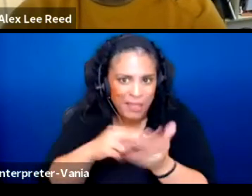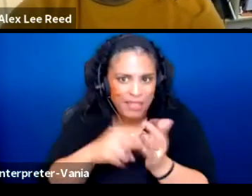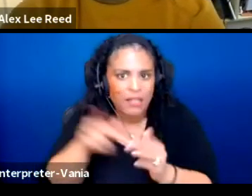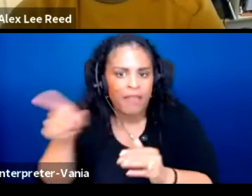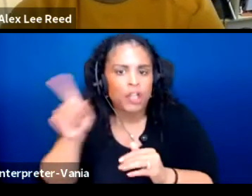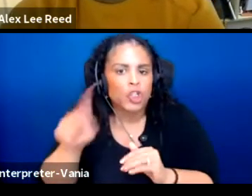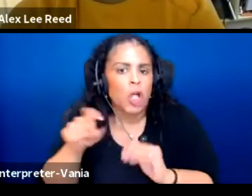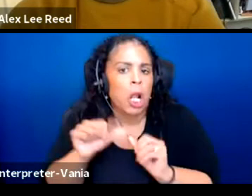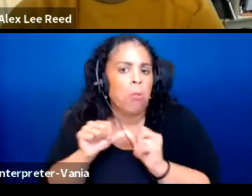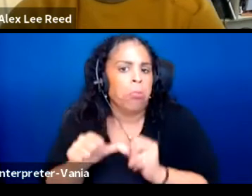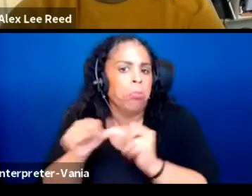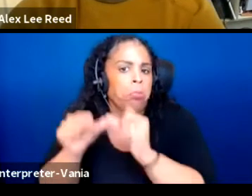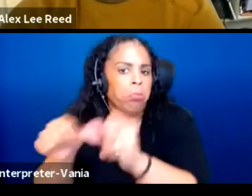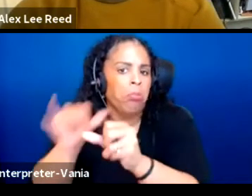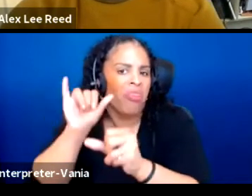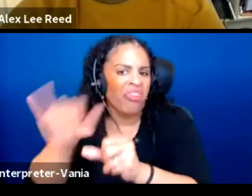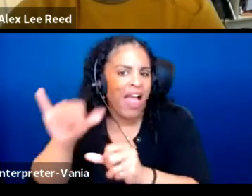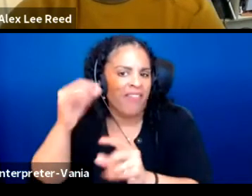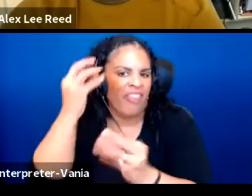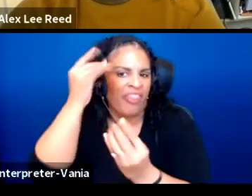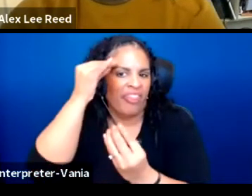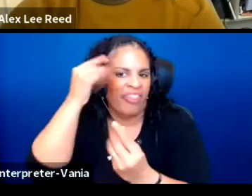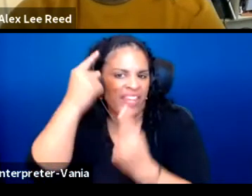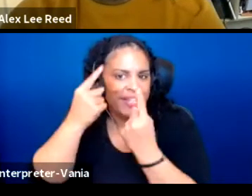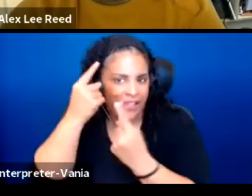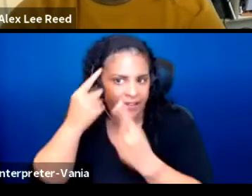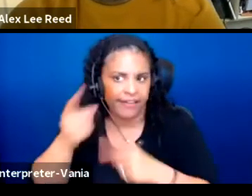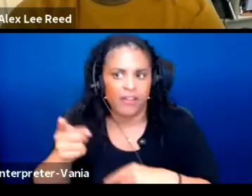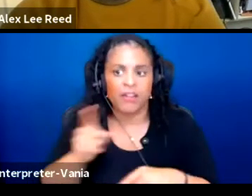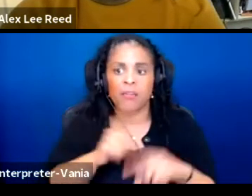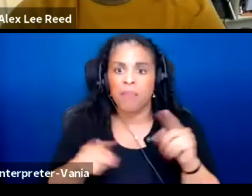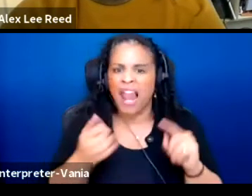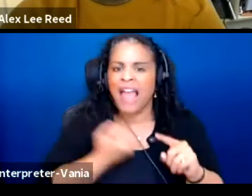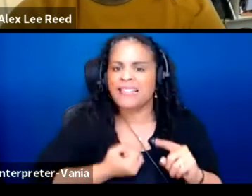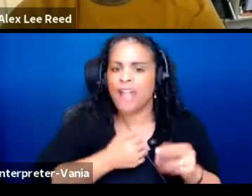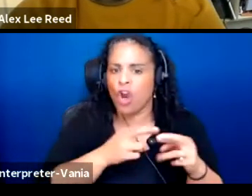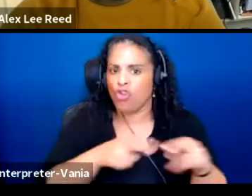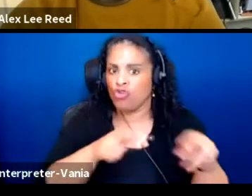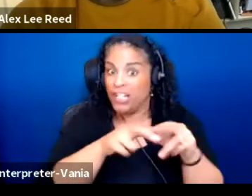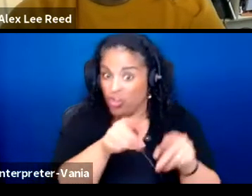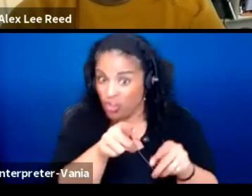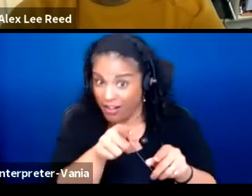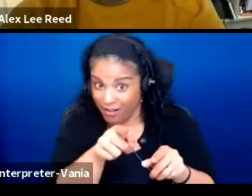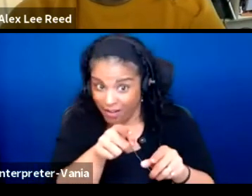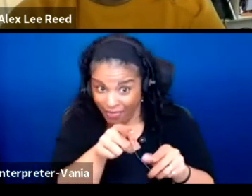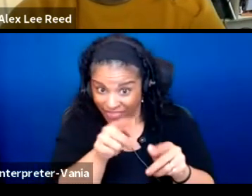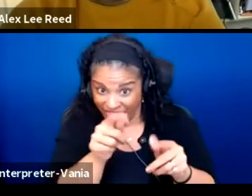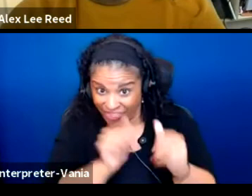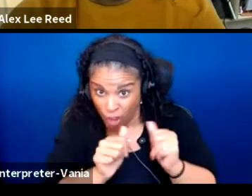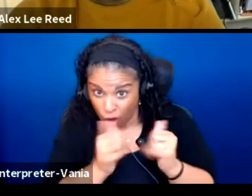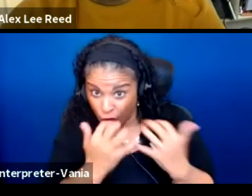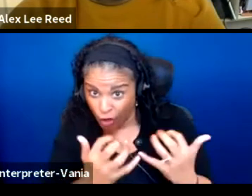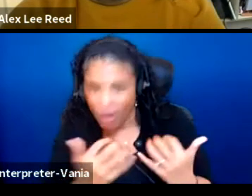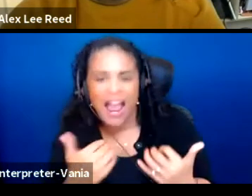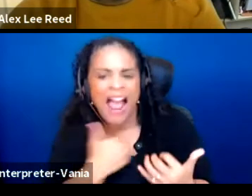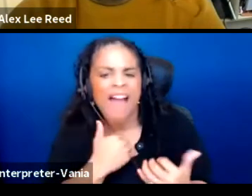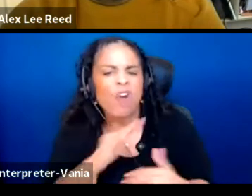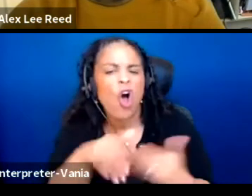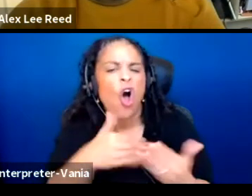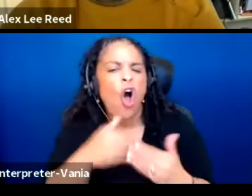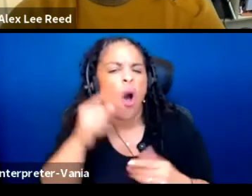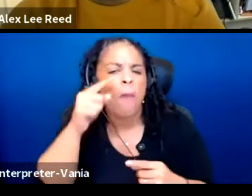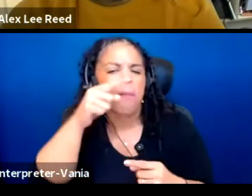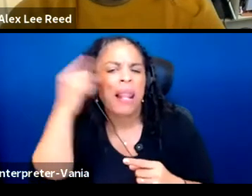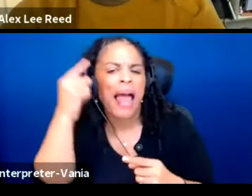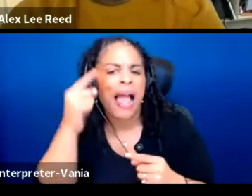going. But I dare a regional theater to have an all Black season and see what happens, see who shows